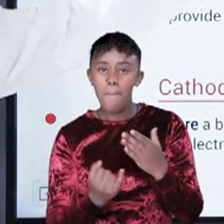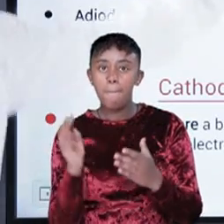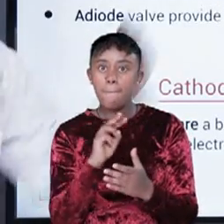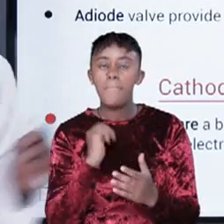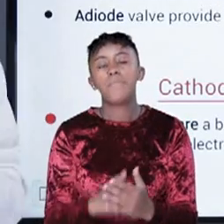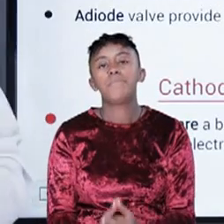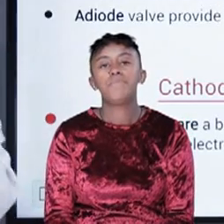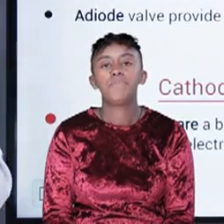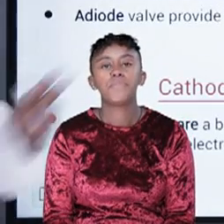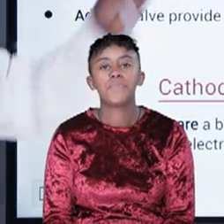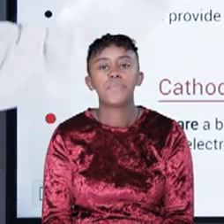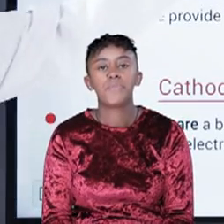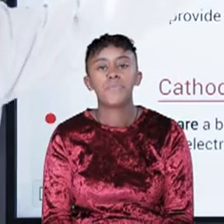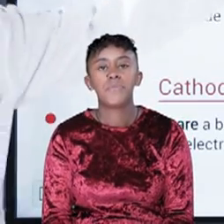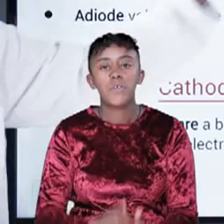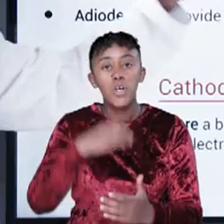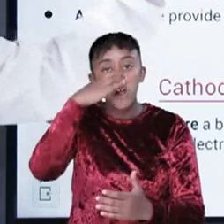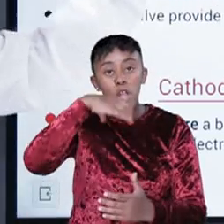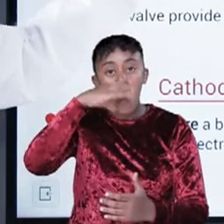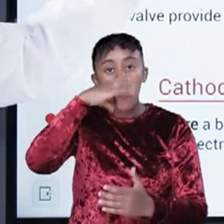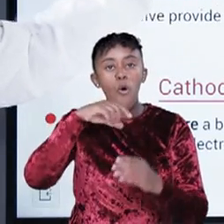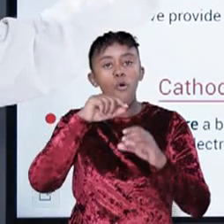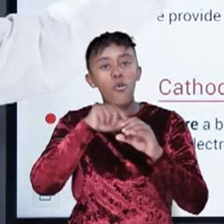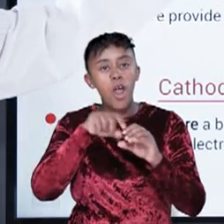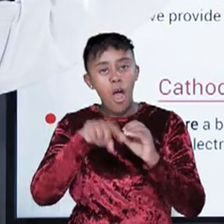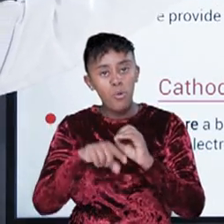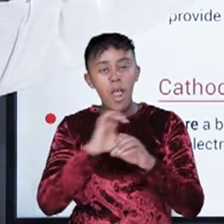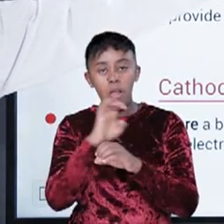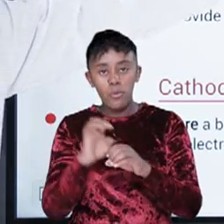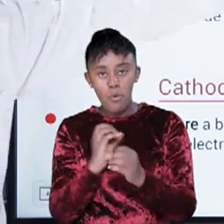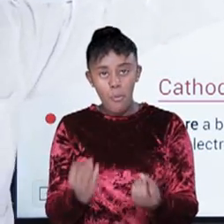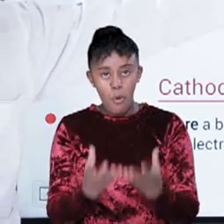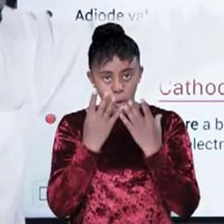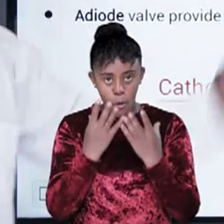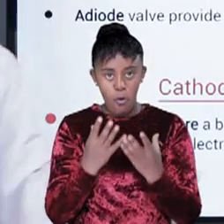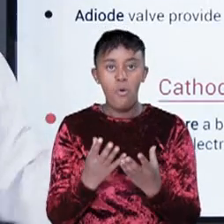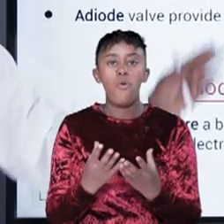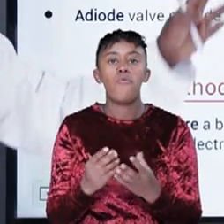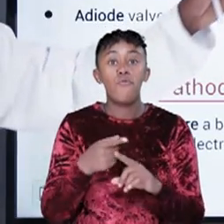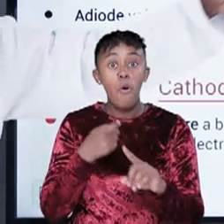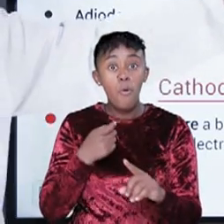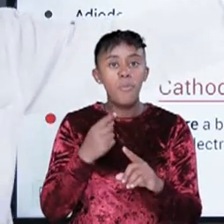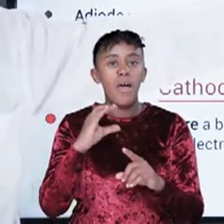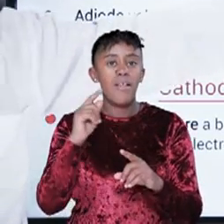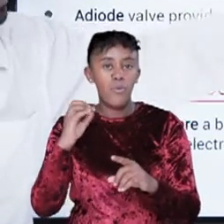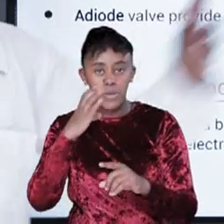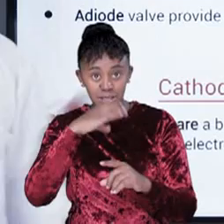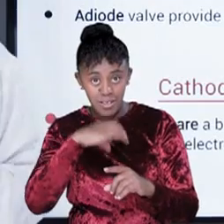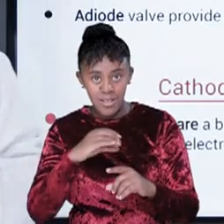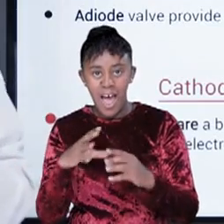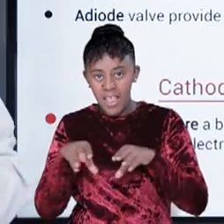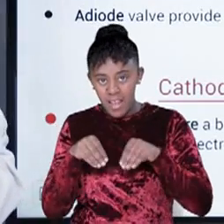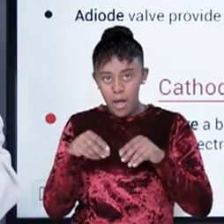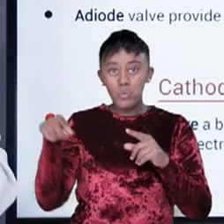the diagram of thermodiode, electron boiled off from the heated cathode were attracted to the